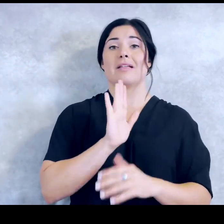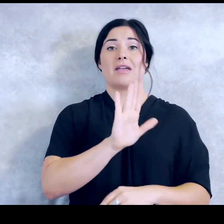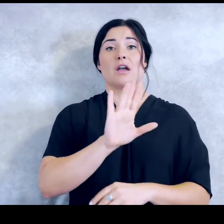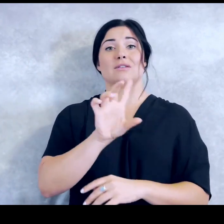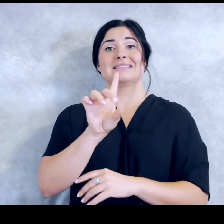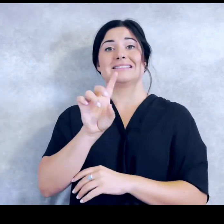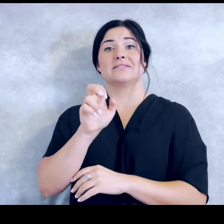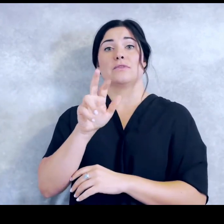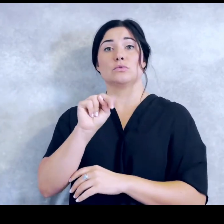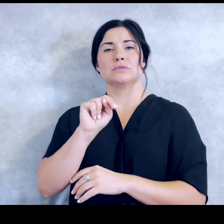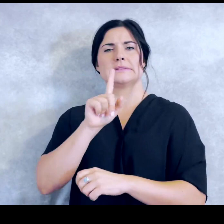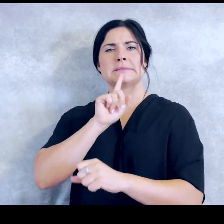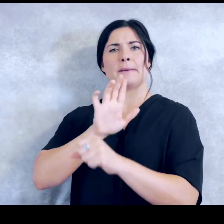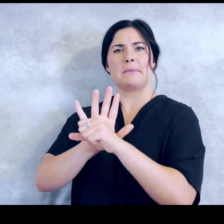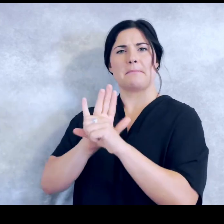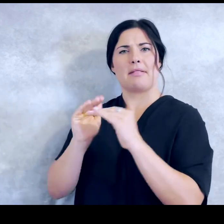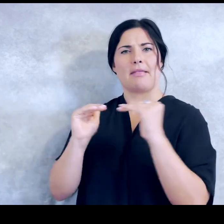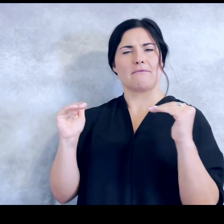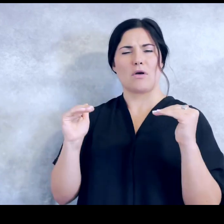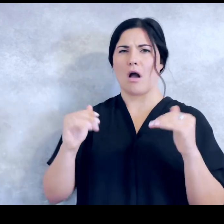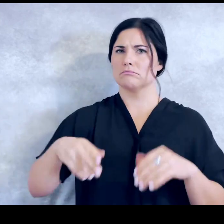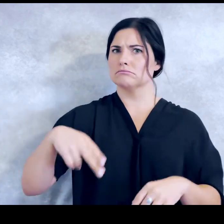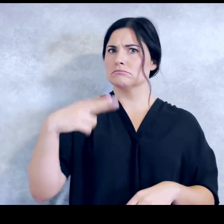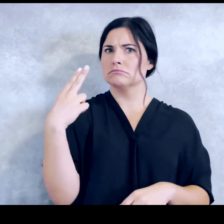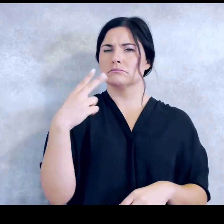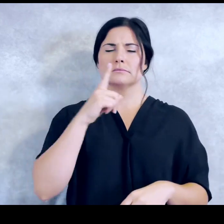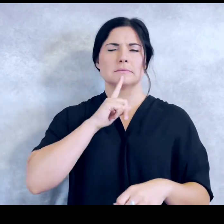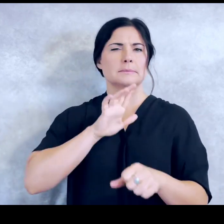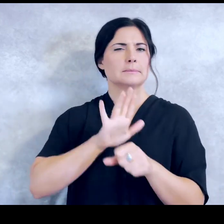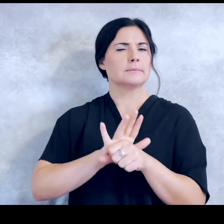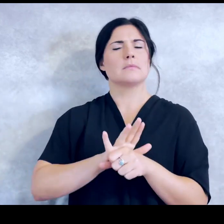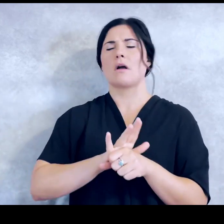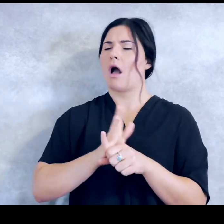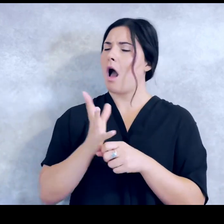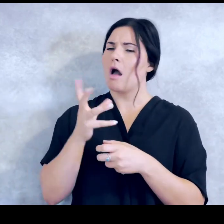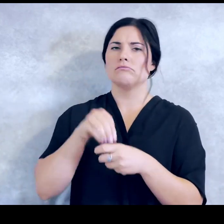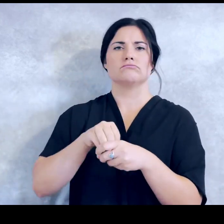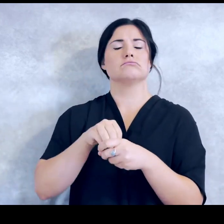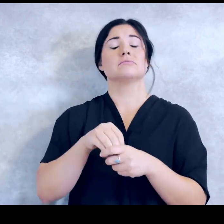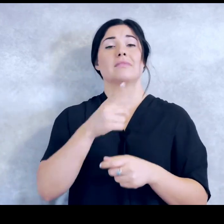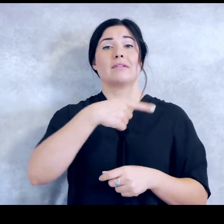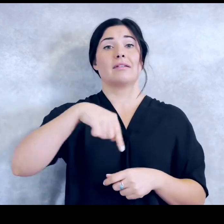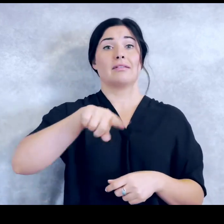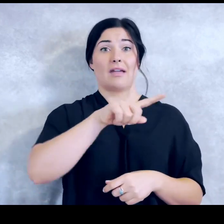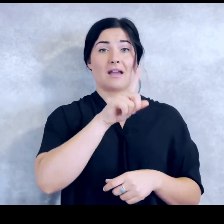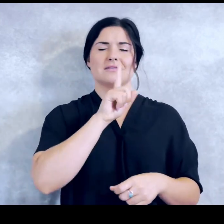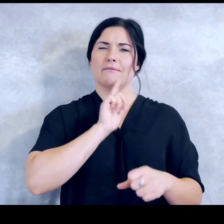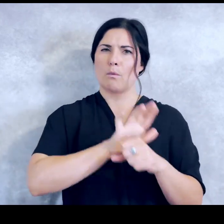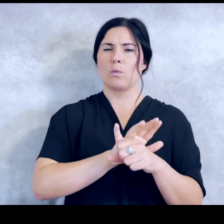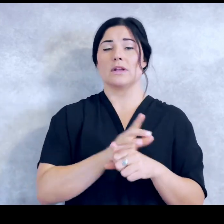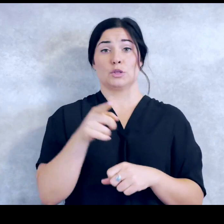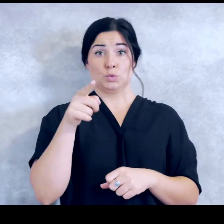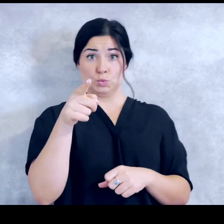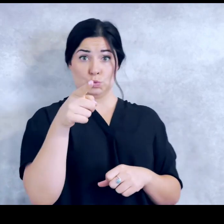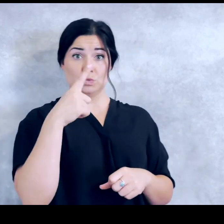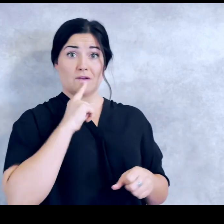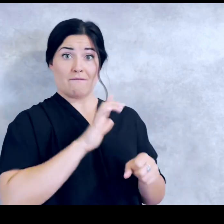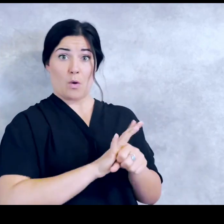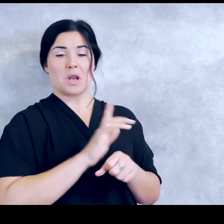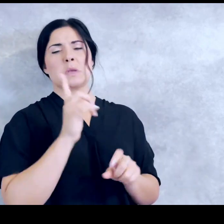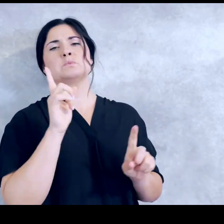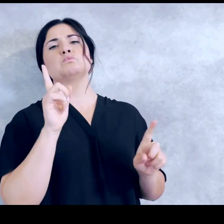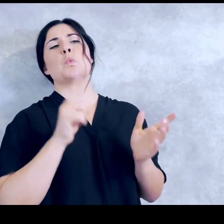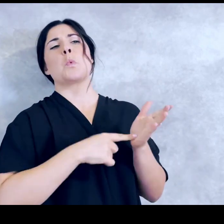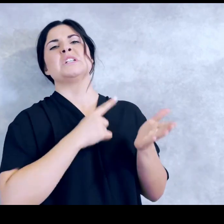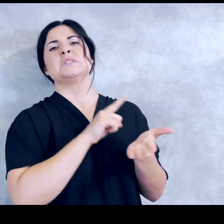Their devotion describes their level of commitment. I'm all in. That was their devotion. And it's hard to say that you're devoted to something